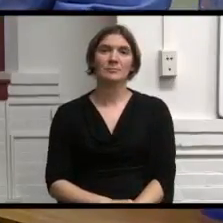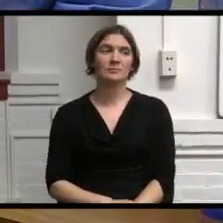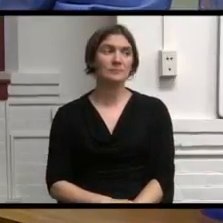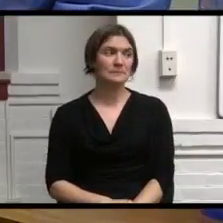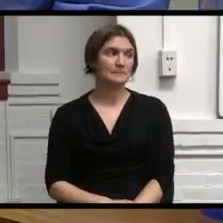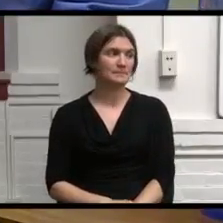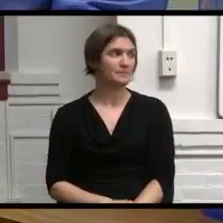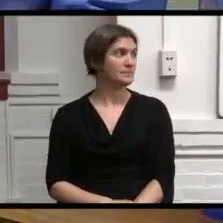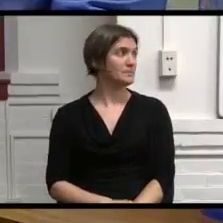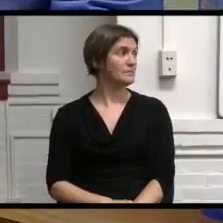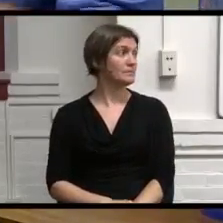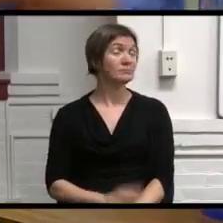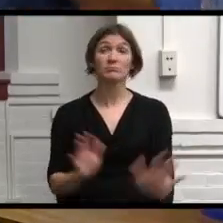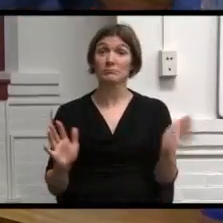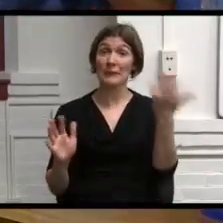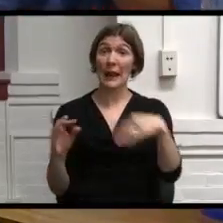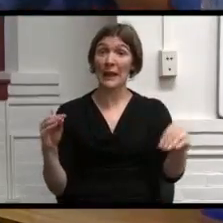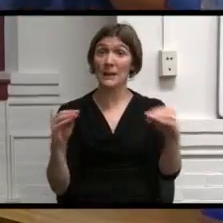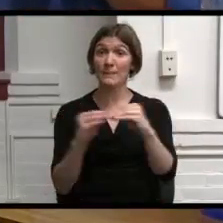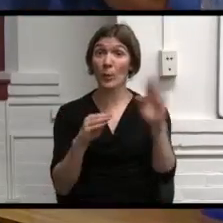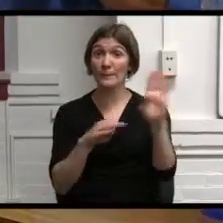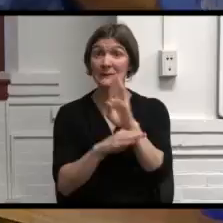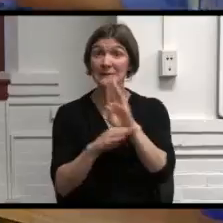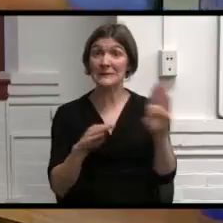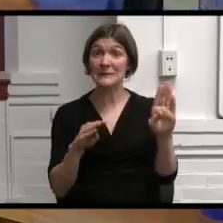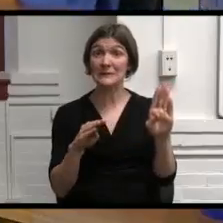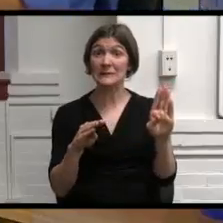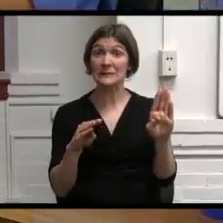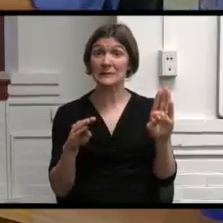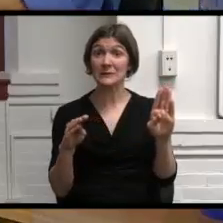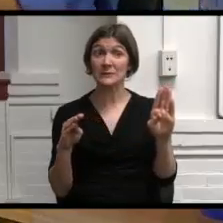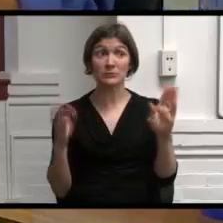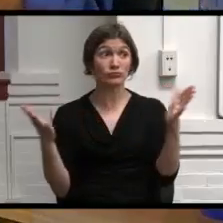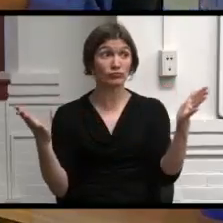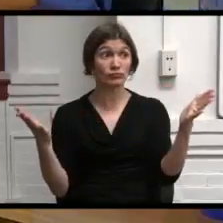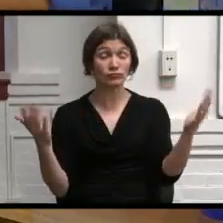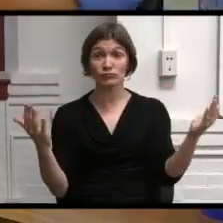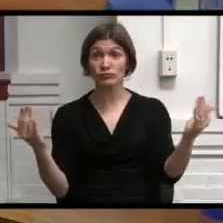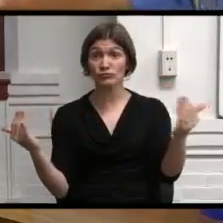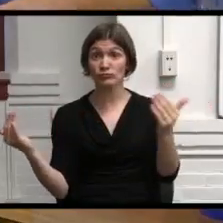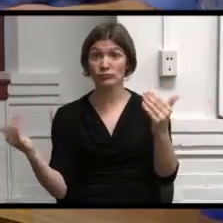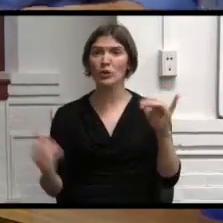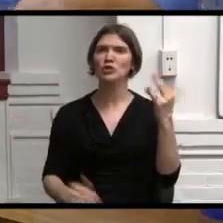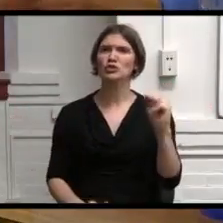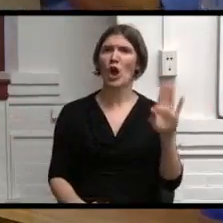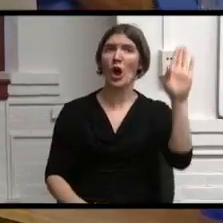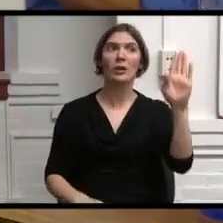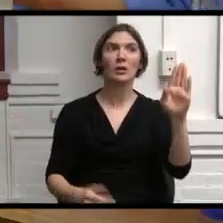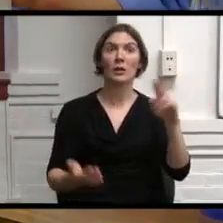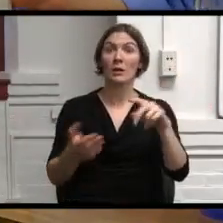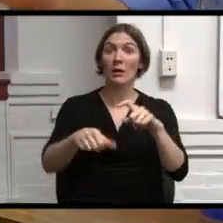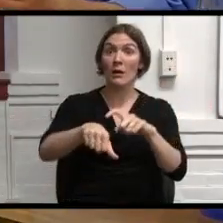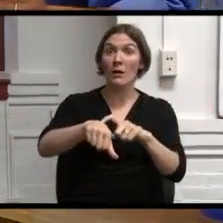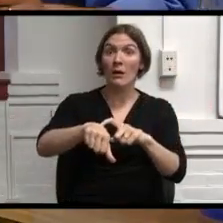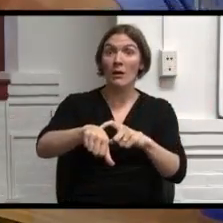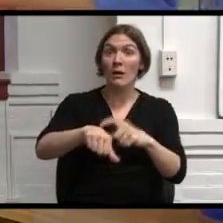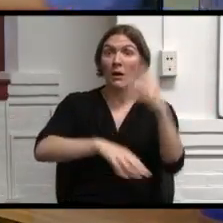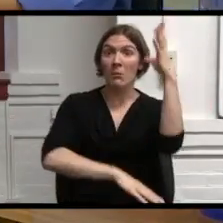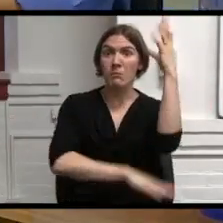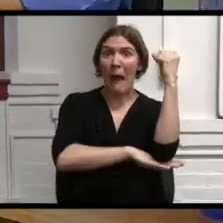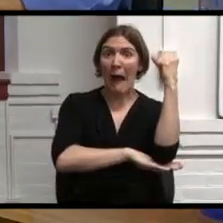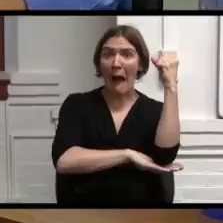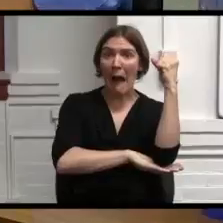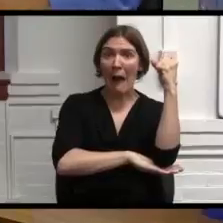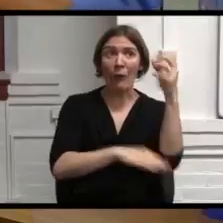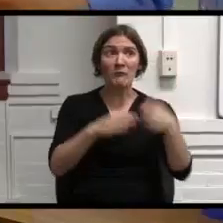sign it. And is there any other business to I'd come like to note the before? time. I would Anything else we should too. talk